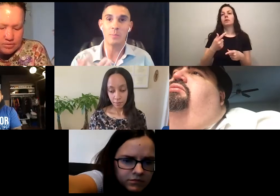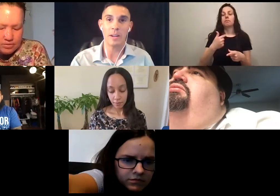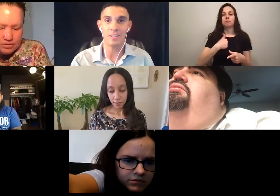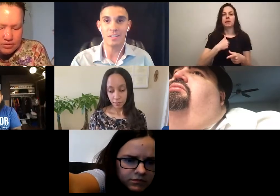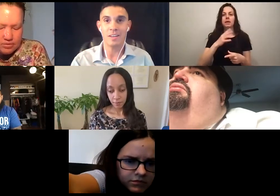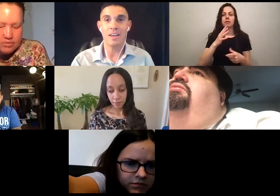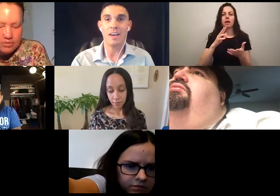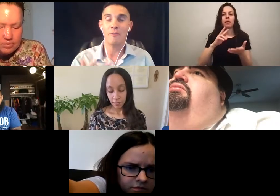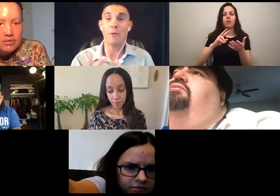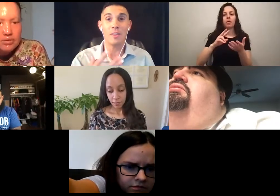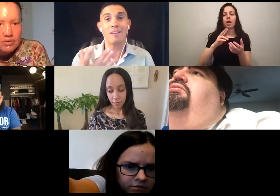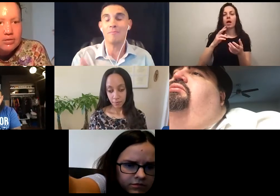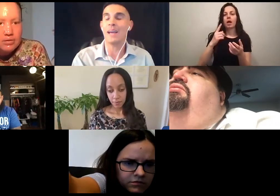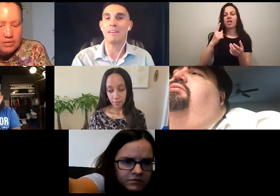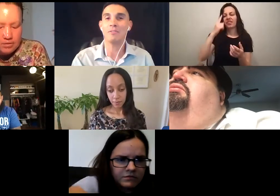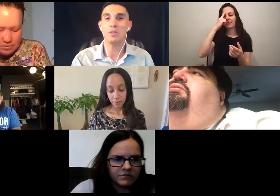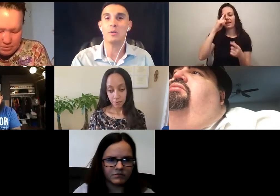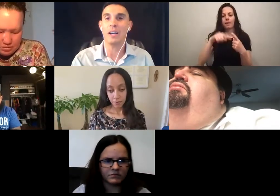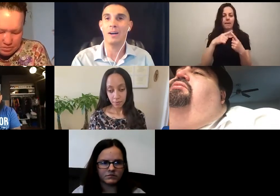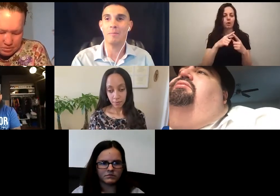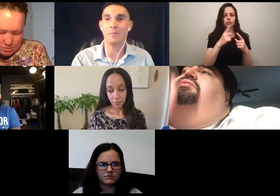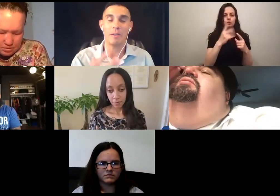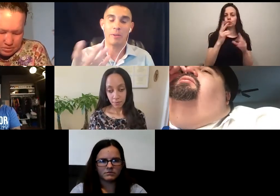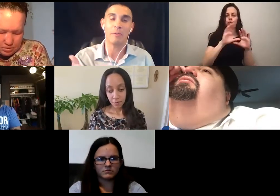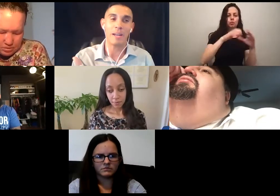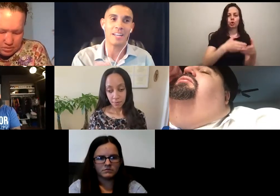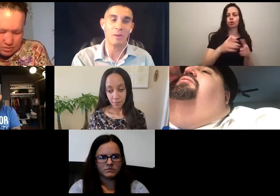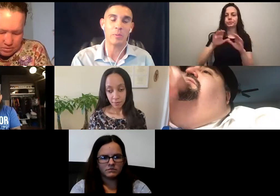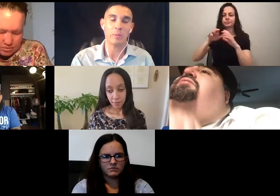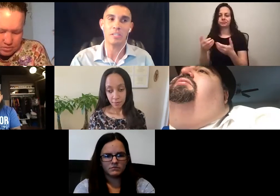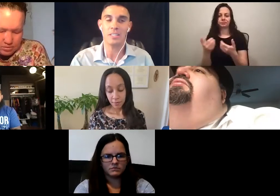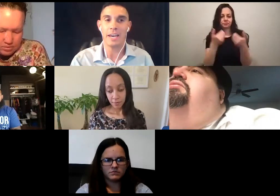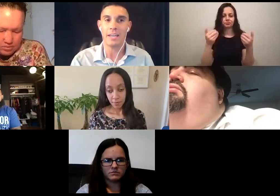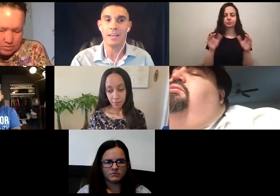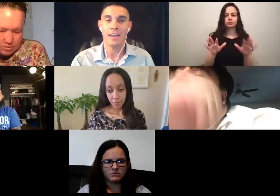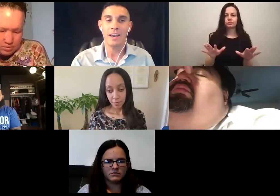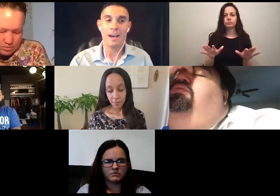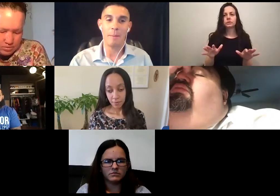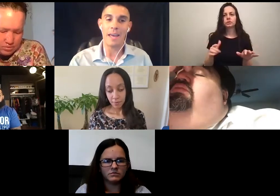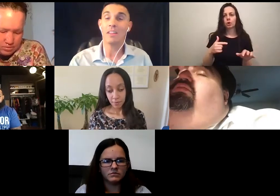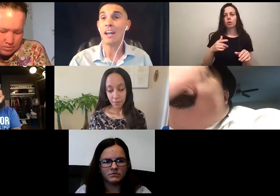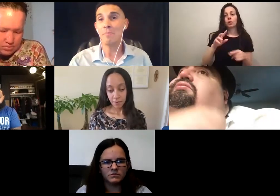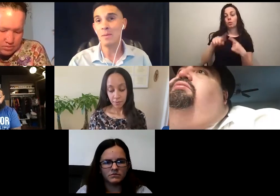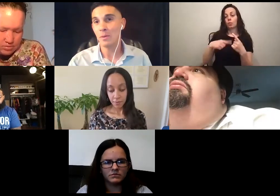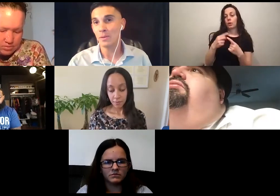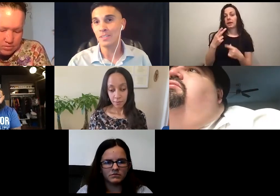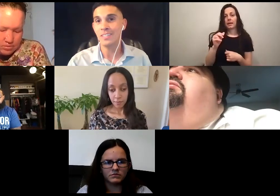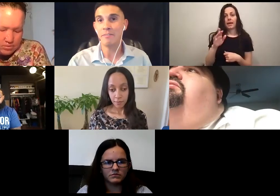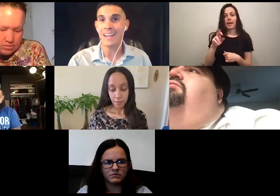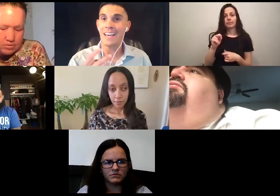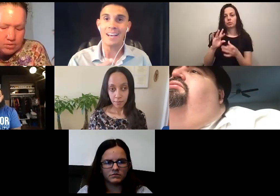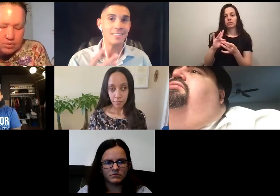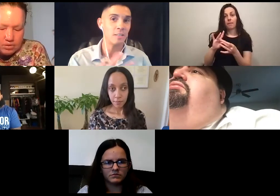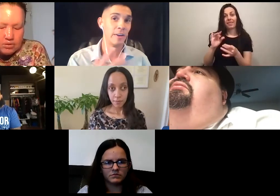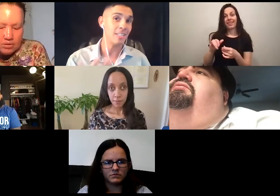that I experienced for a lot of my life too. So I really resonated with what she said. And a lot of people